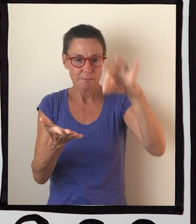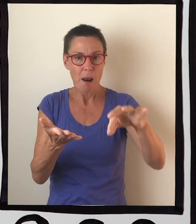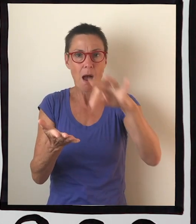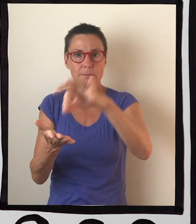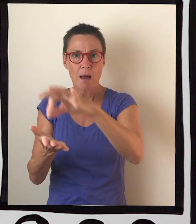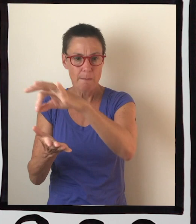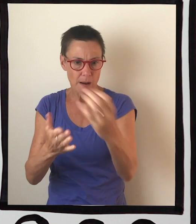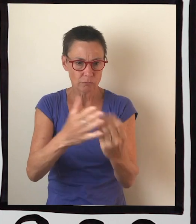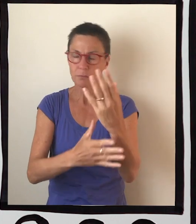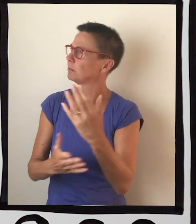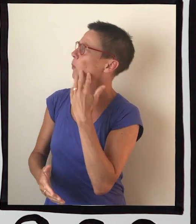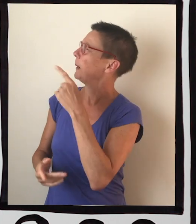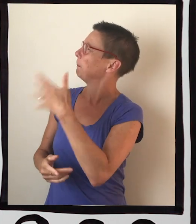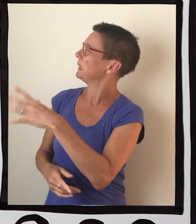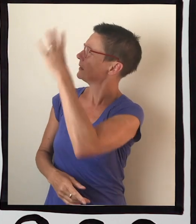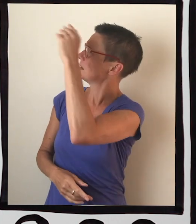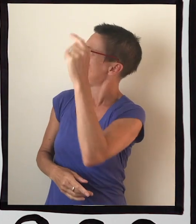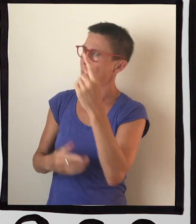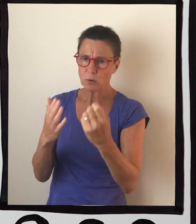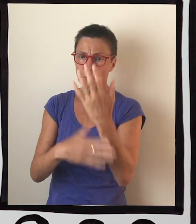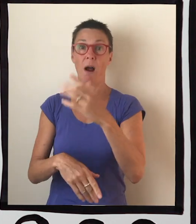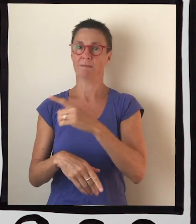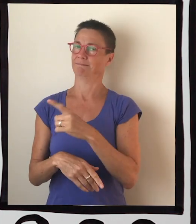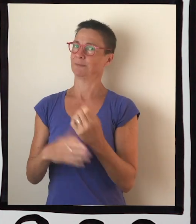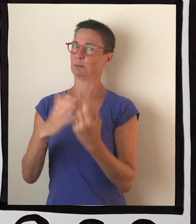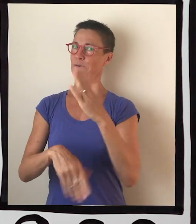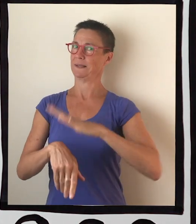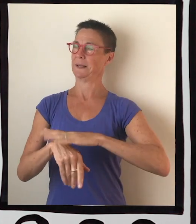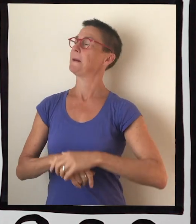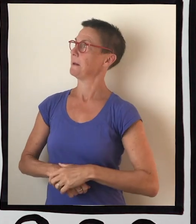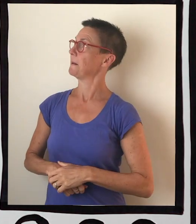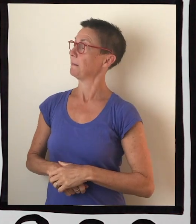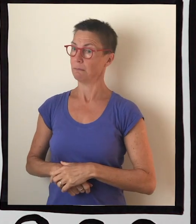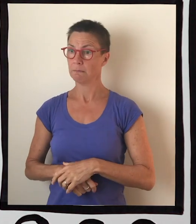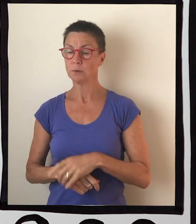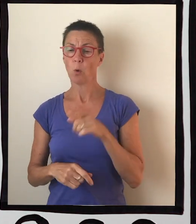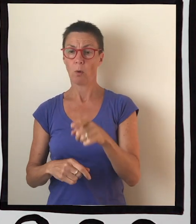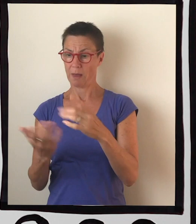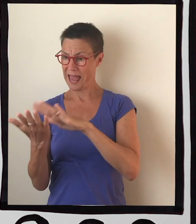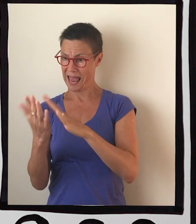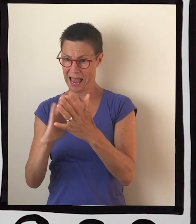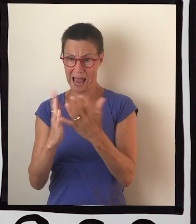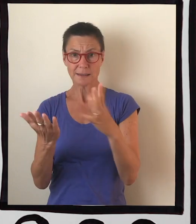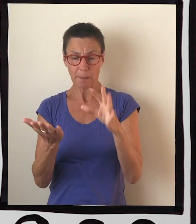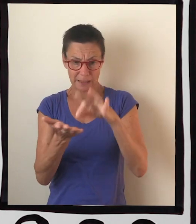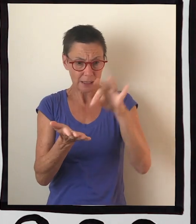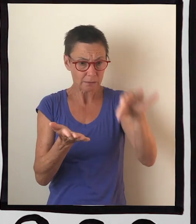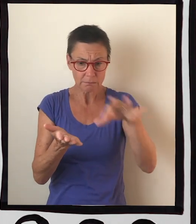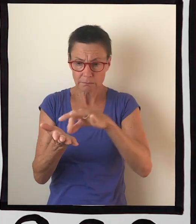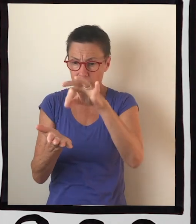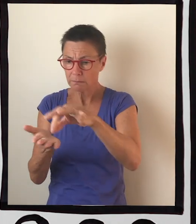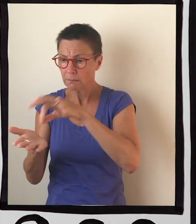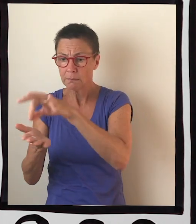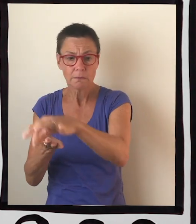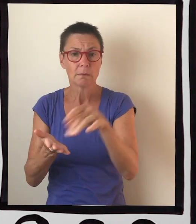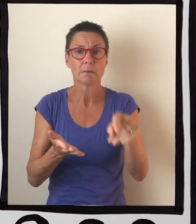So when you planted a seed, did you do it in summer? Did you do it in spring? I did it in spring. I Okay. The hands